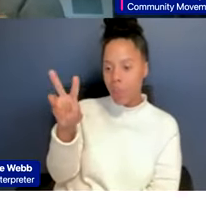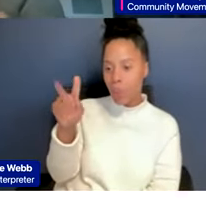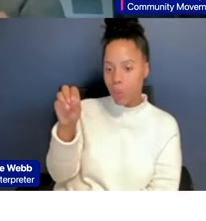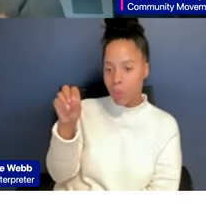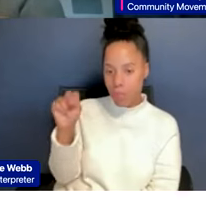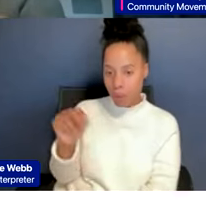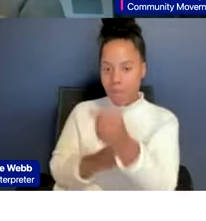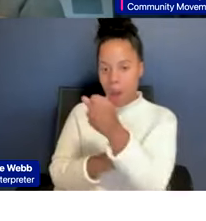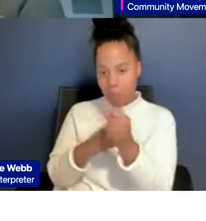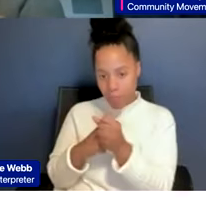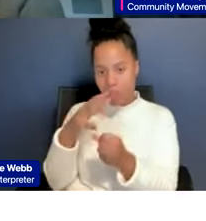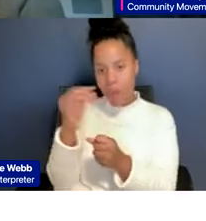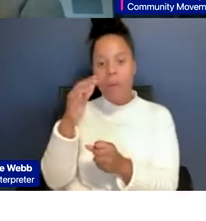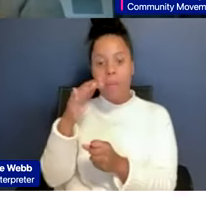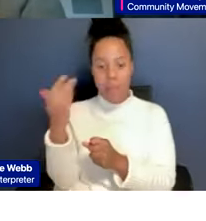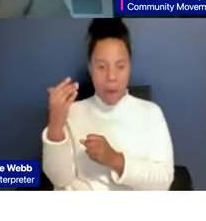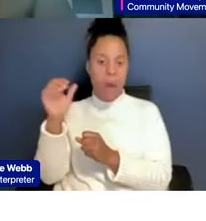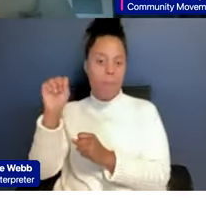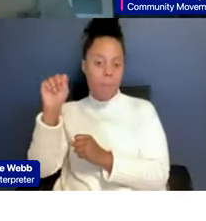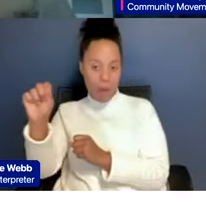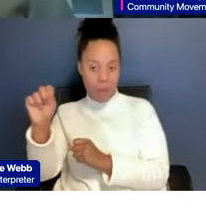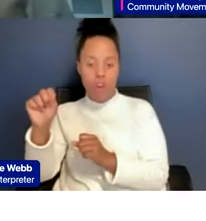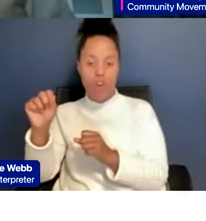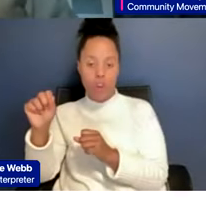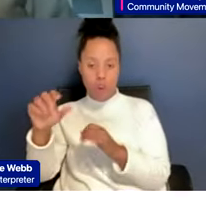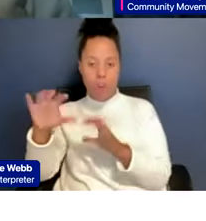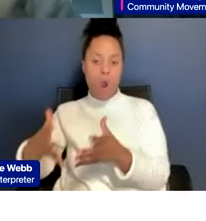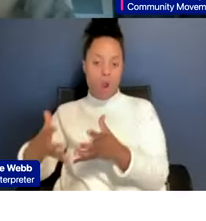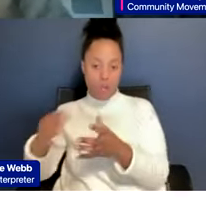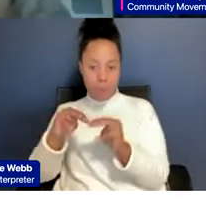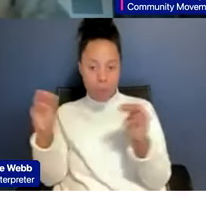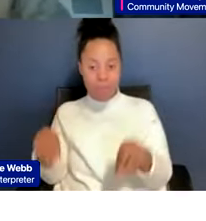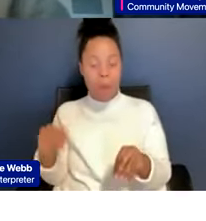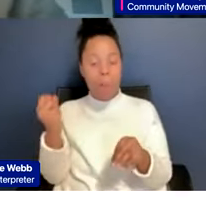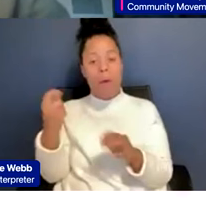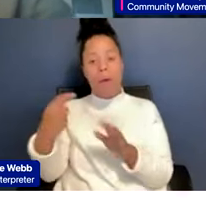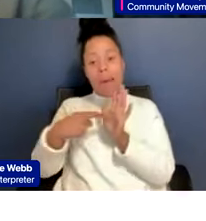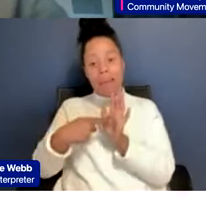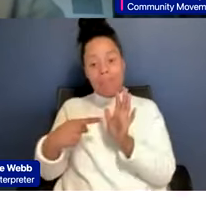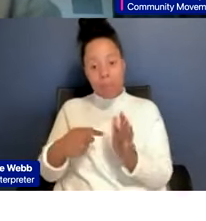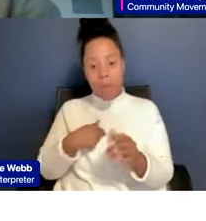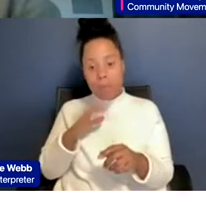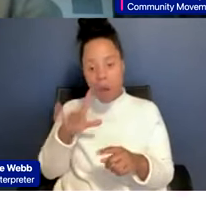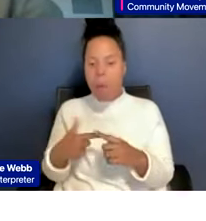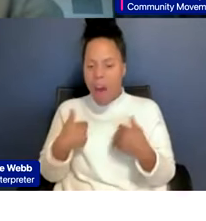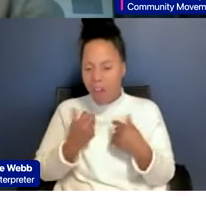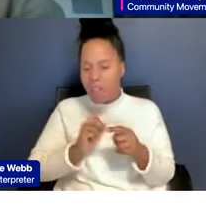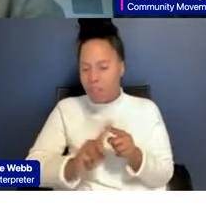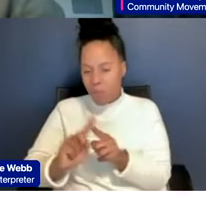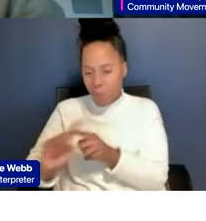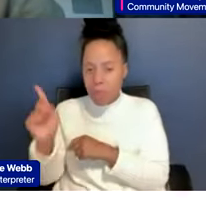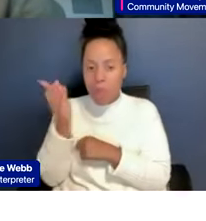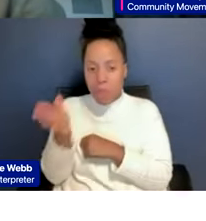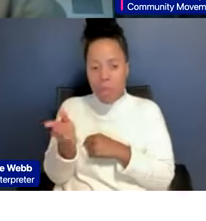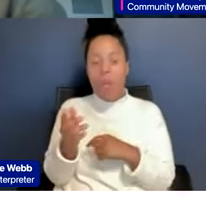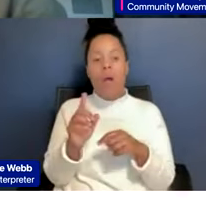the Black Panther Party Museum. And the exhibit that I'm talking about, there are a number of exhibits there. The one I'm talking about is called